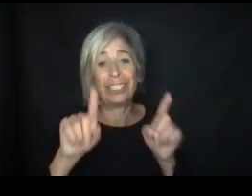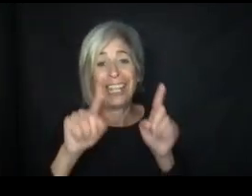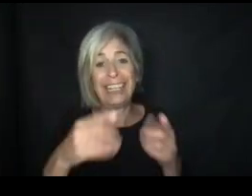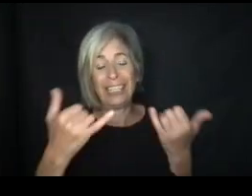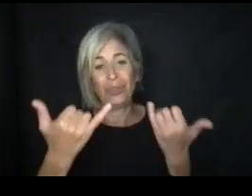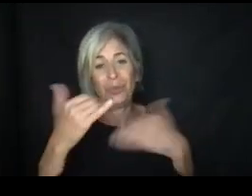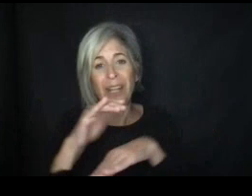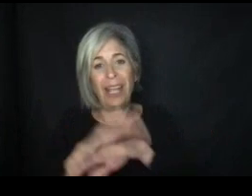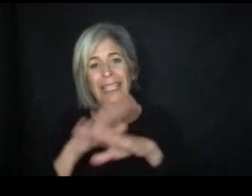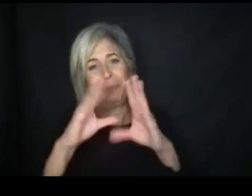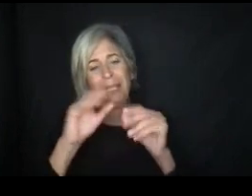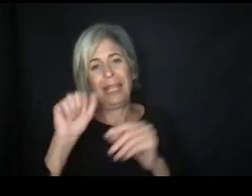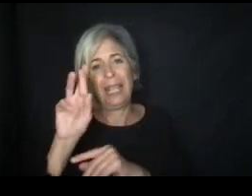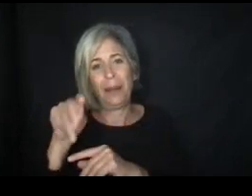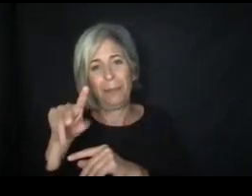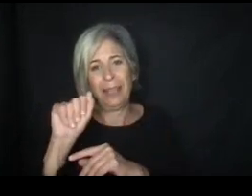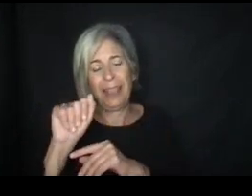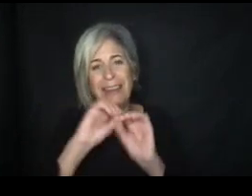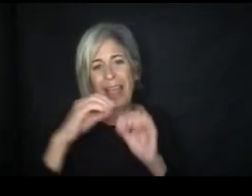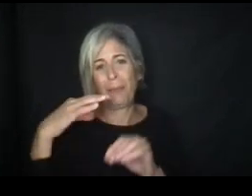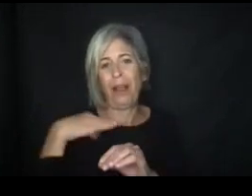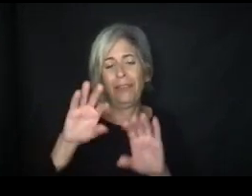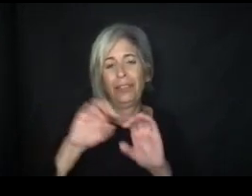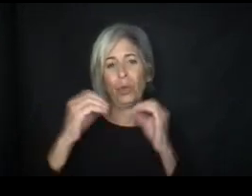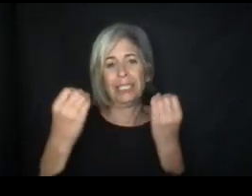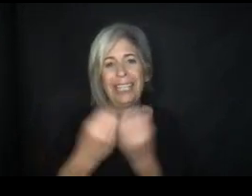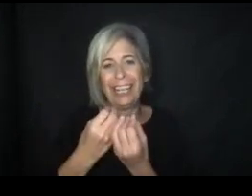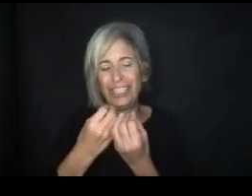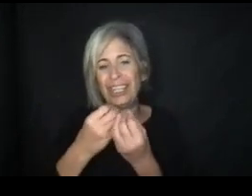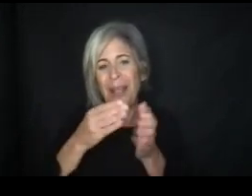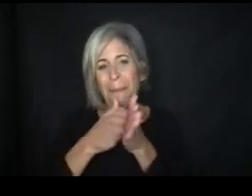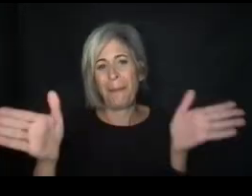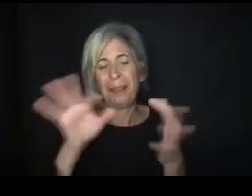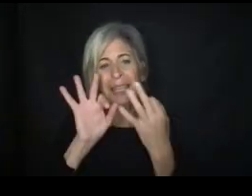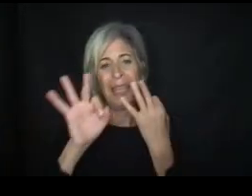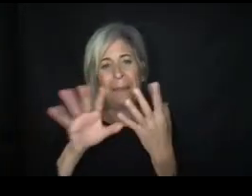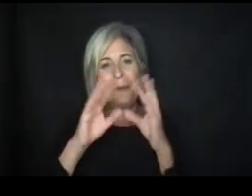Boynton Beach ARPA nonprofit organization public